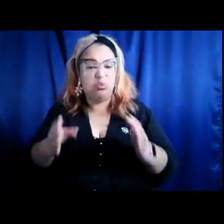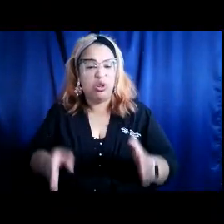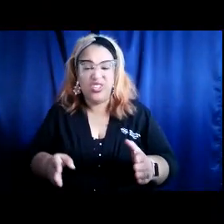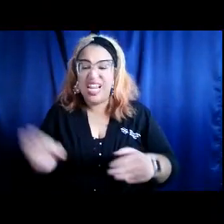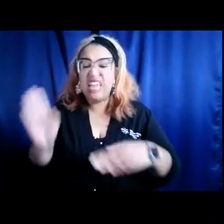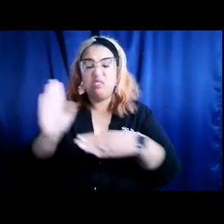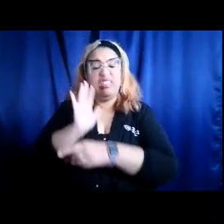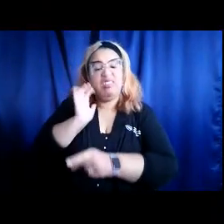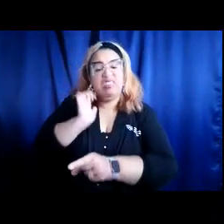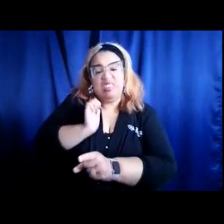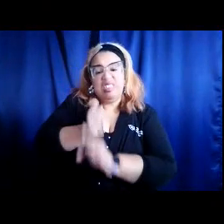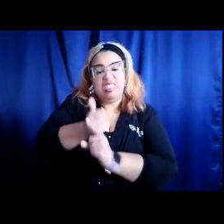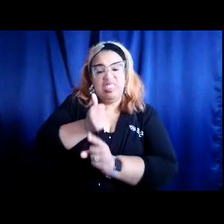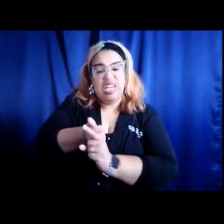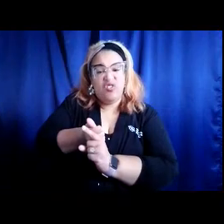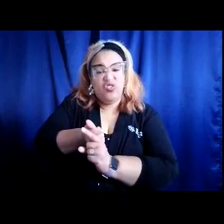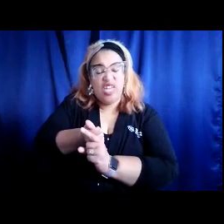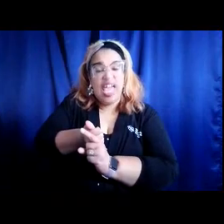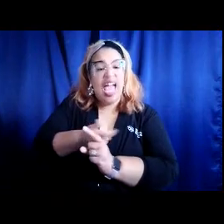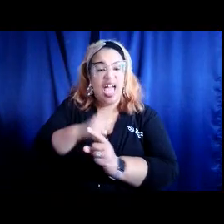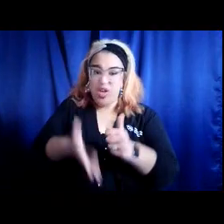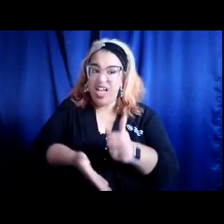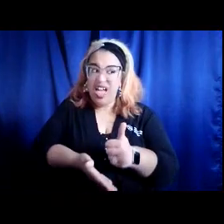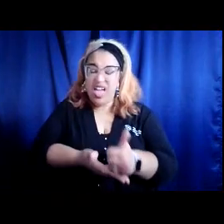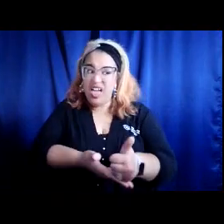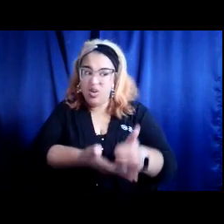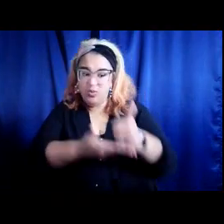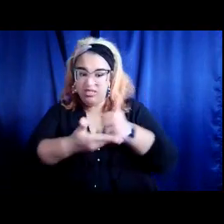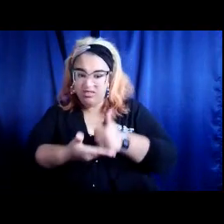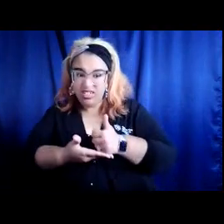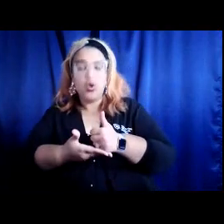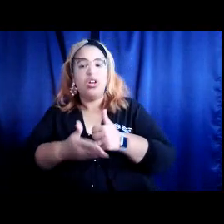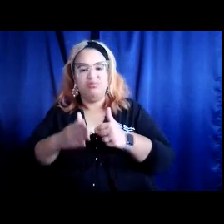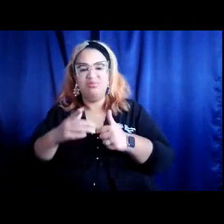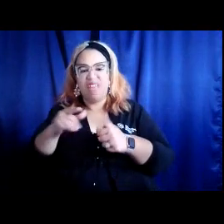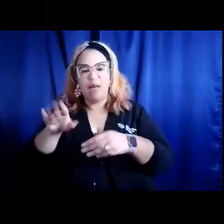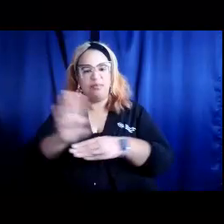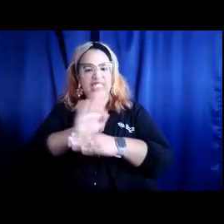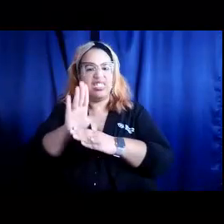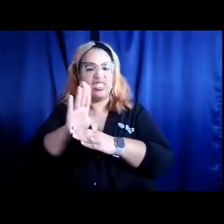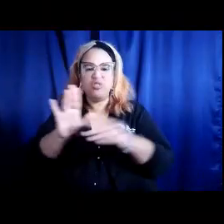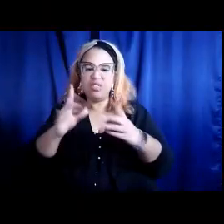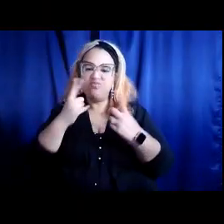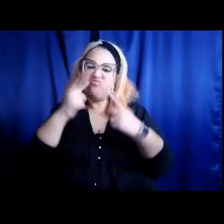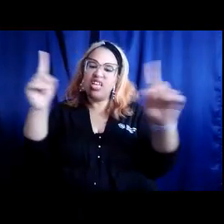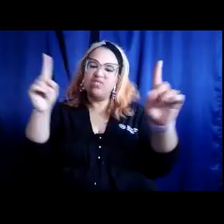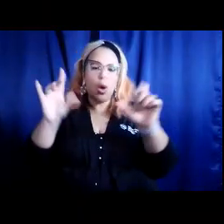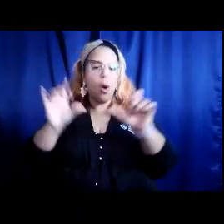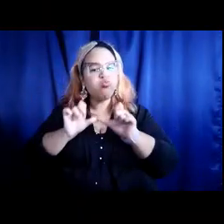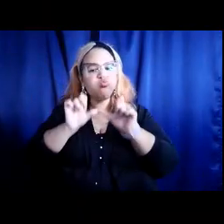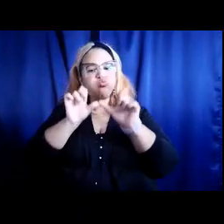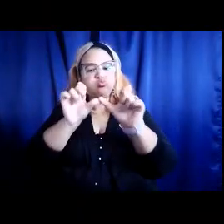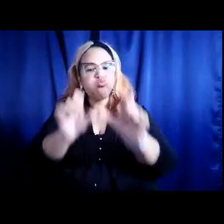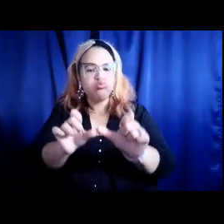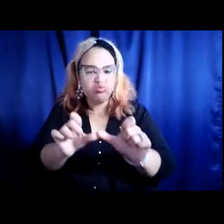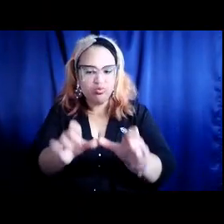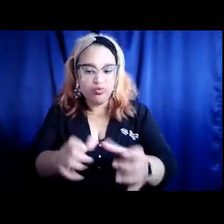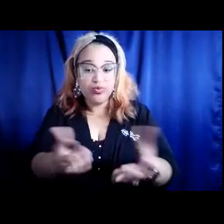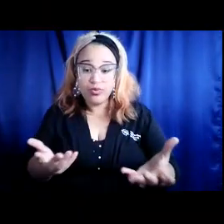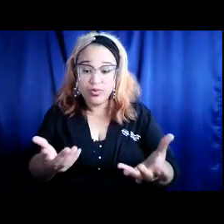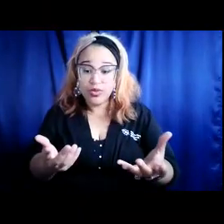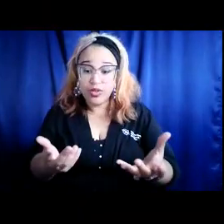it empowers everyone else to do the same. So let's bring our audience back in and have a quiz question